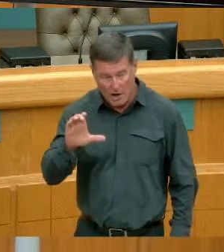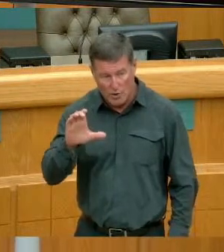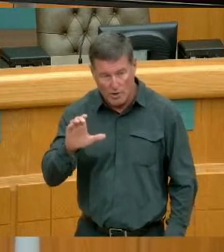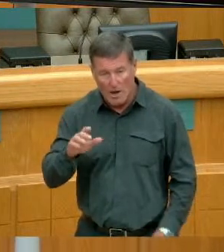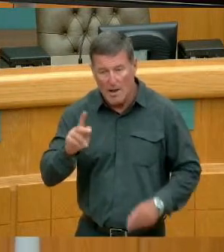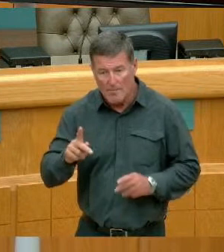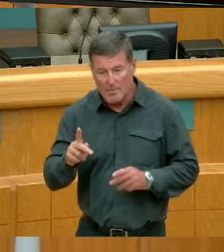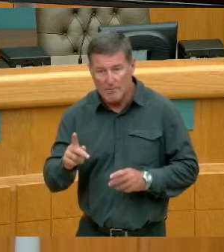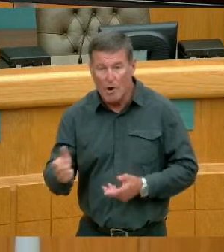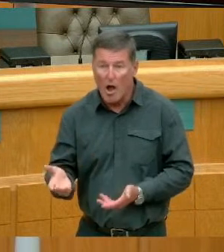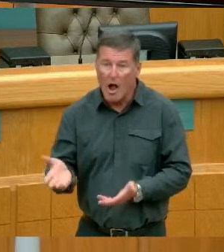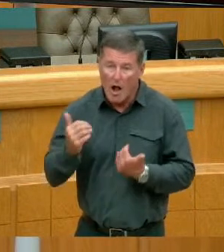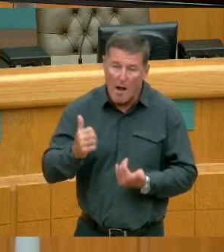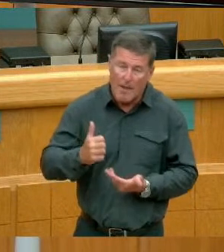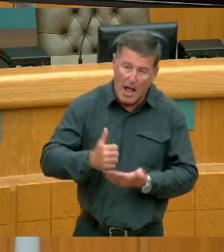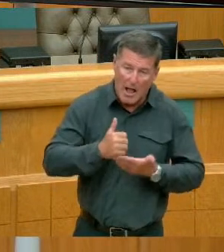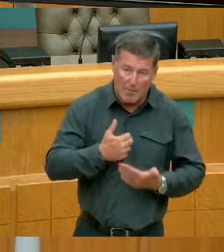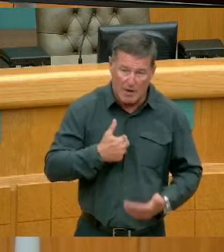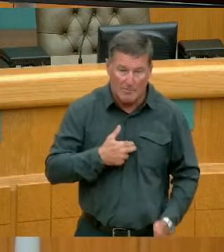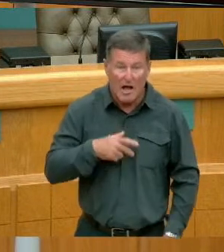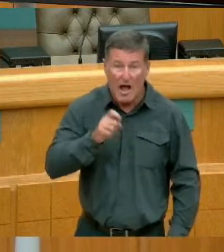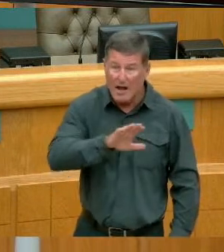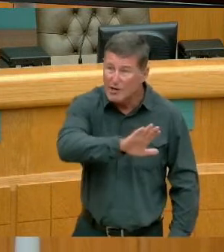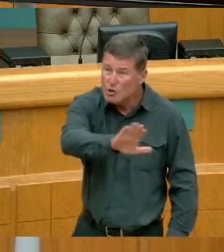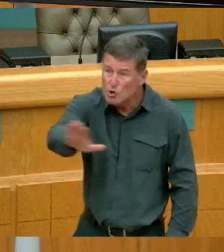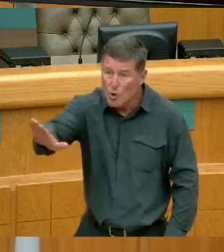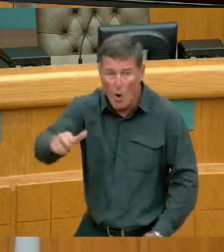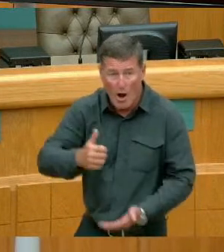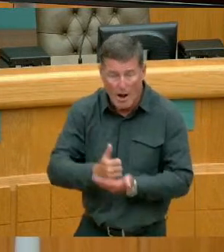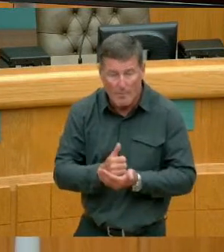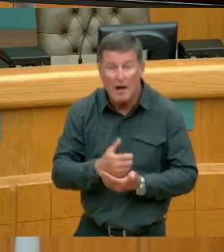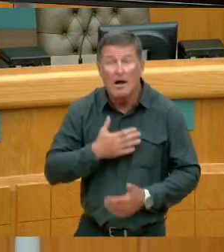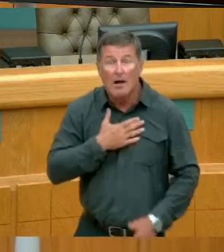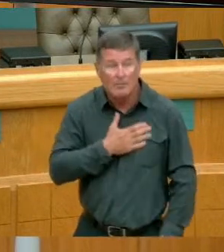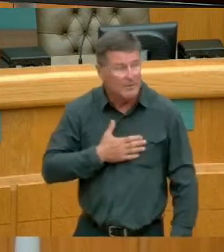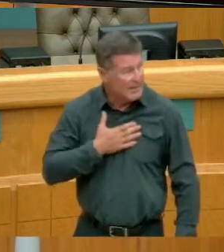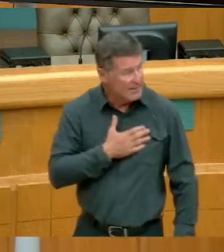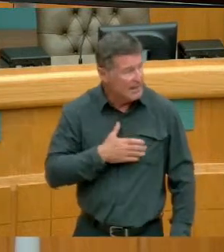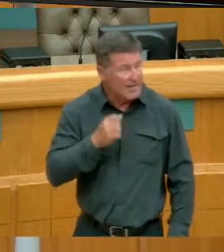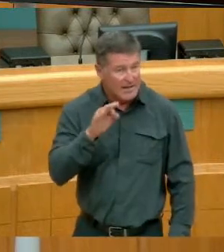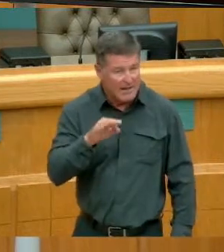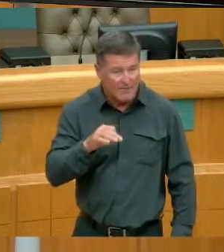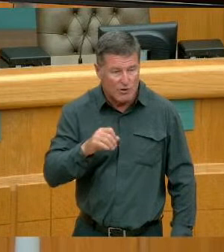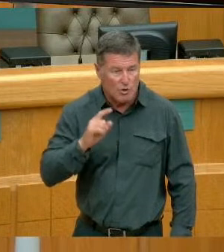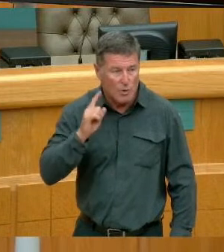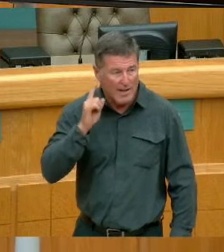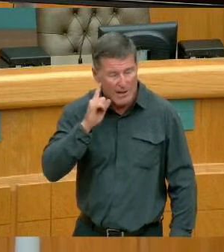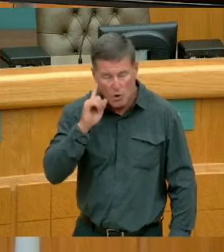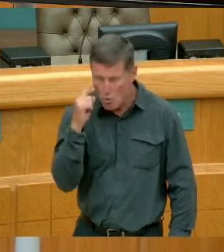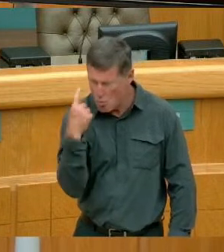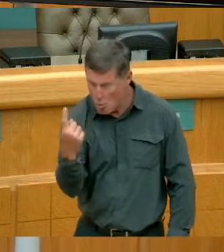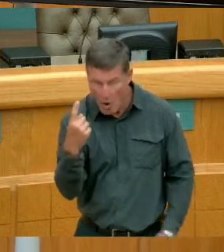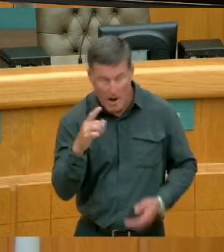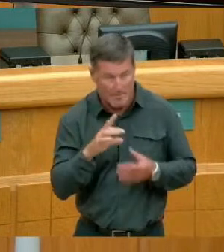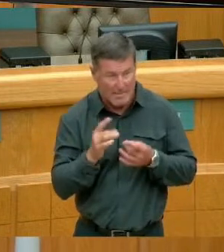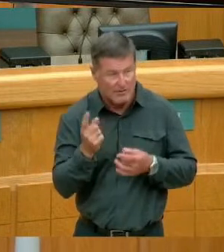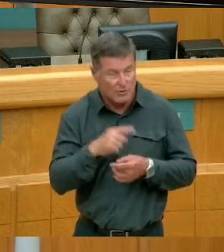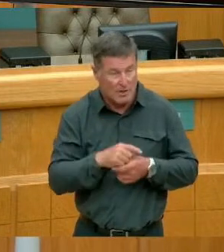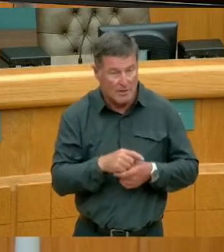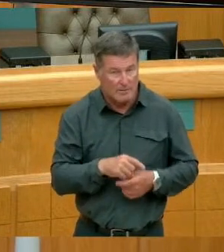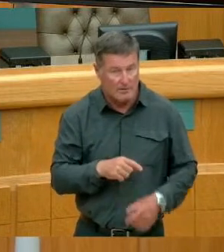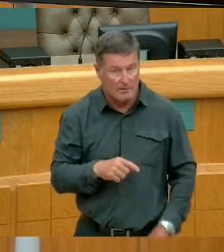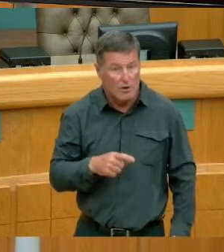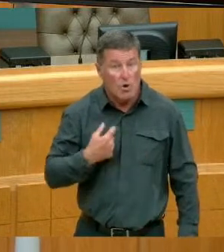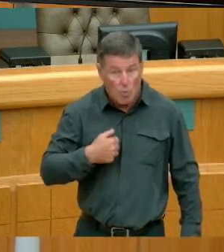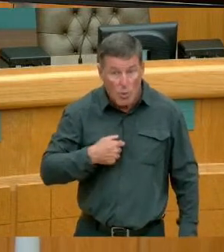donors to come and help us, and I need your help. So please, just if you hear nothing else today, hear